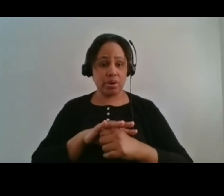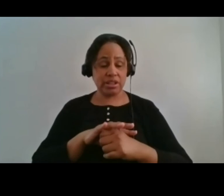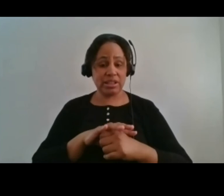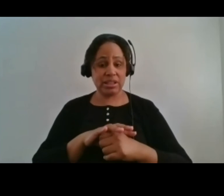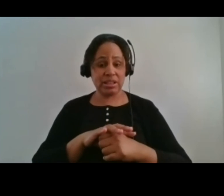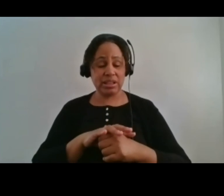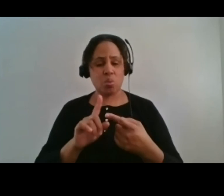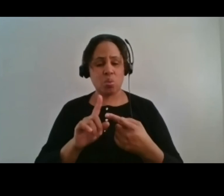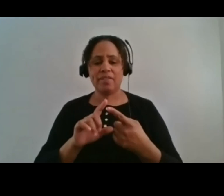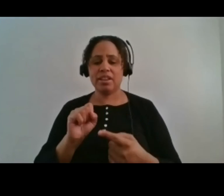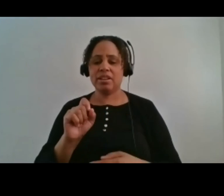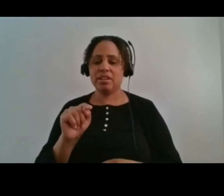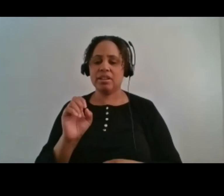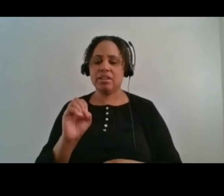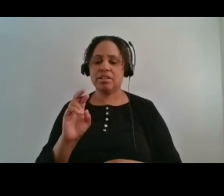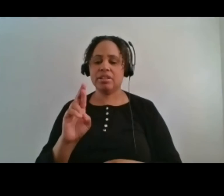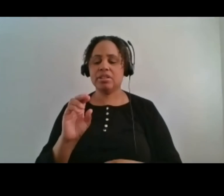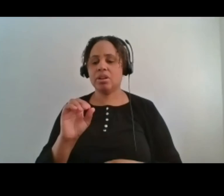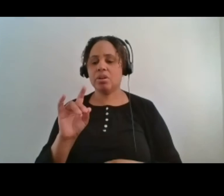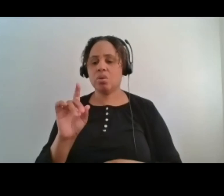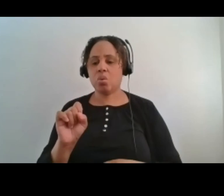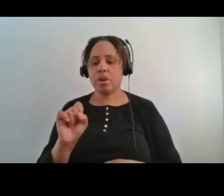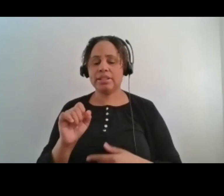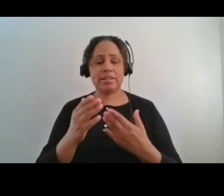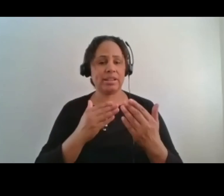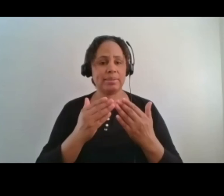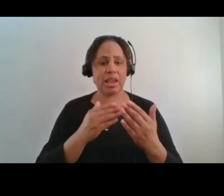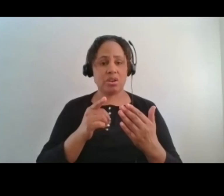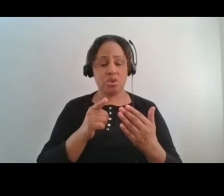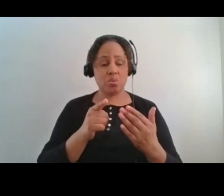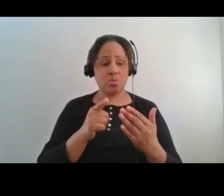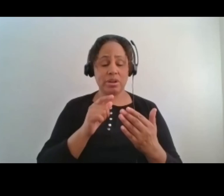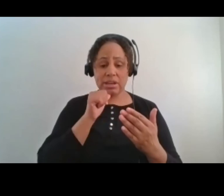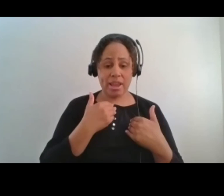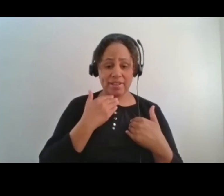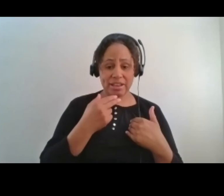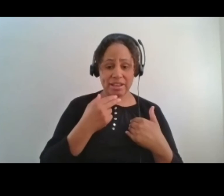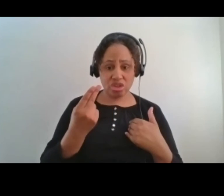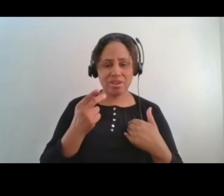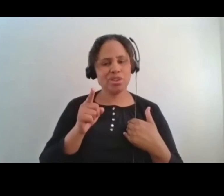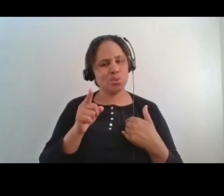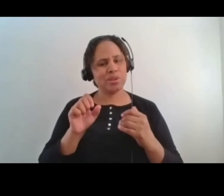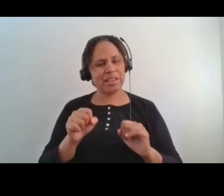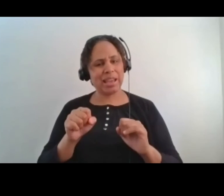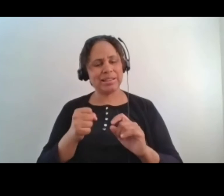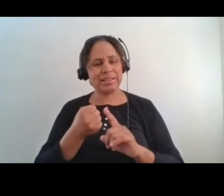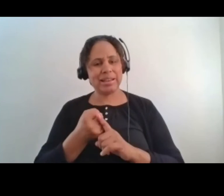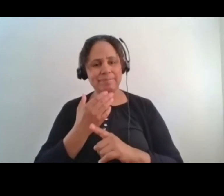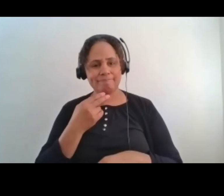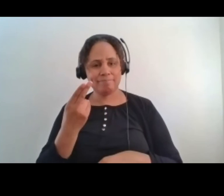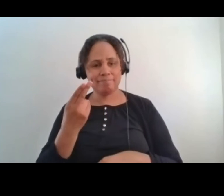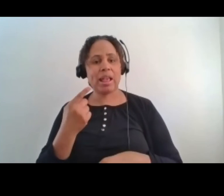steroids, you even though you're not a diabetic, you can become a diabetic. I do have diabetes in my family,